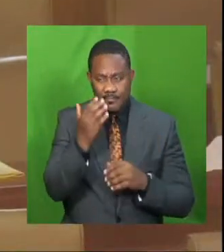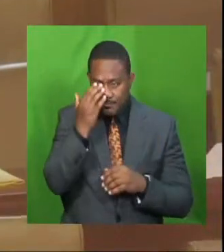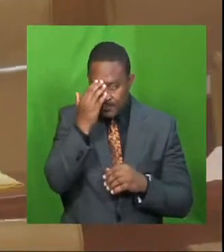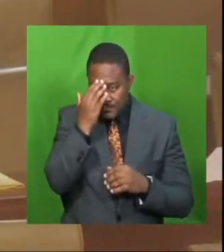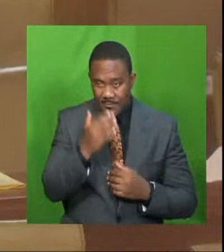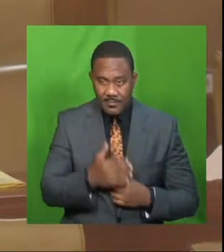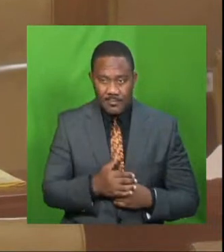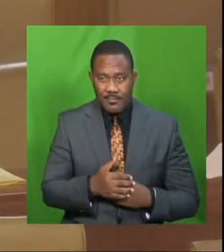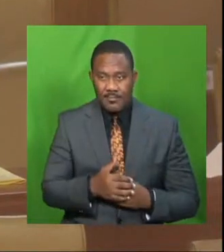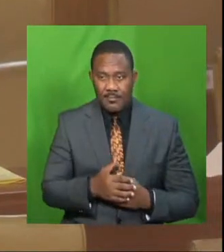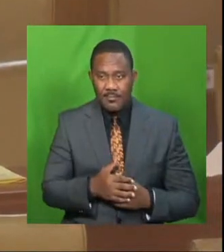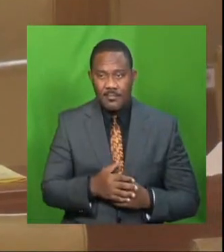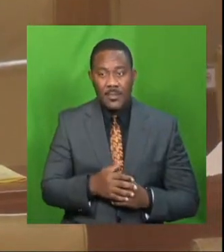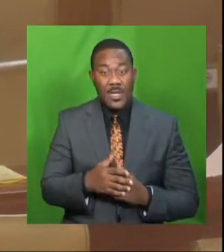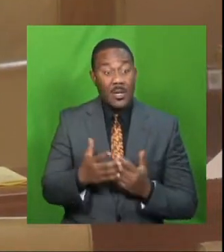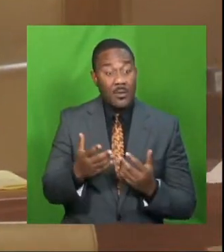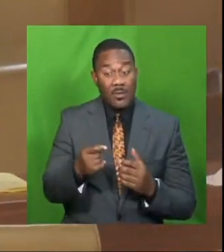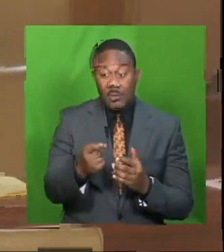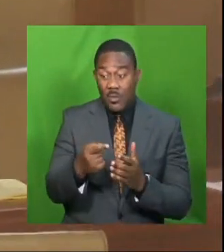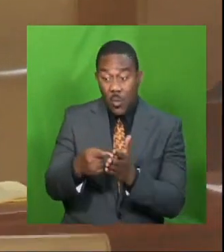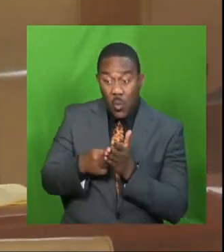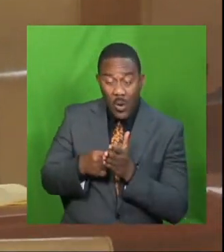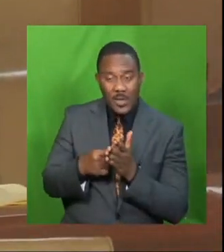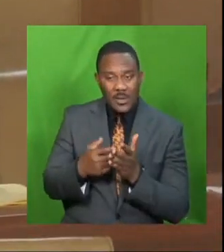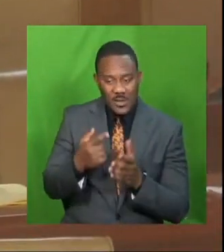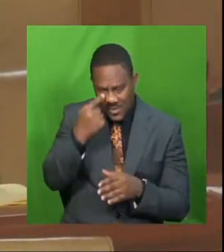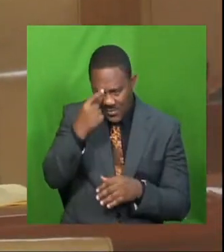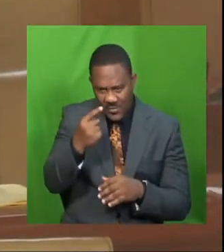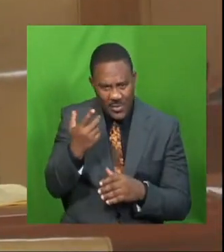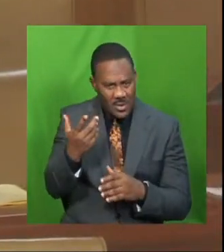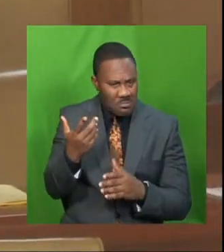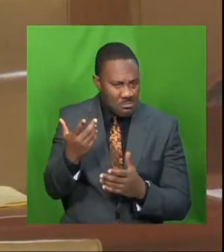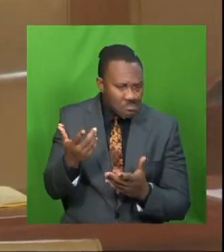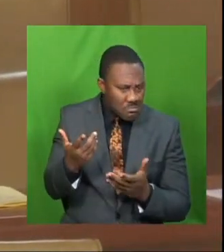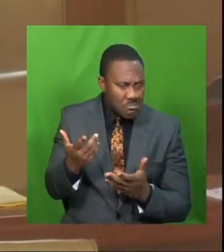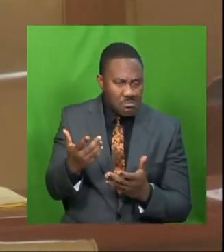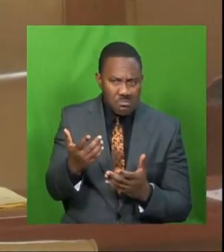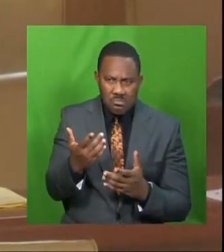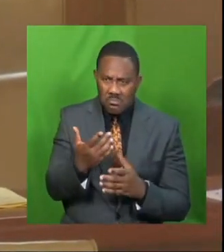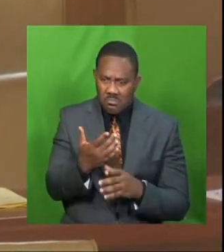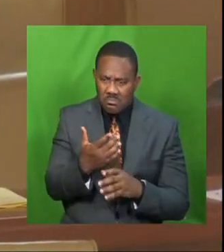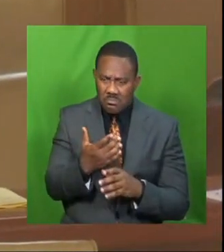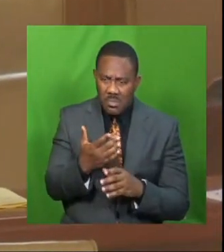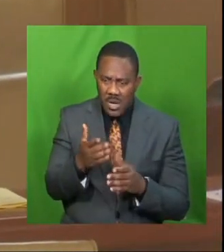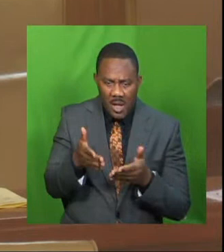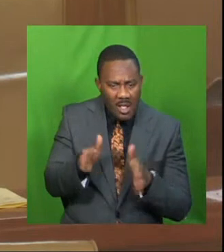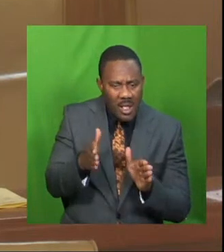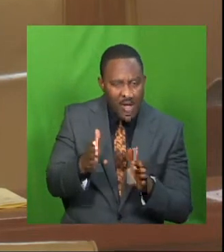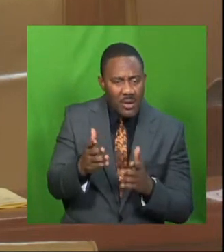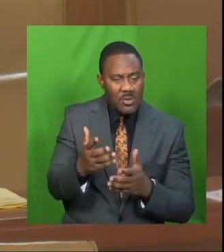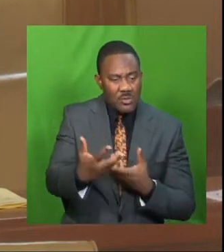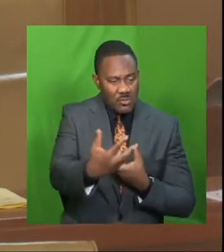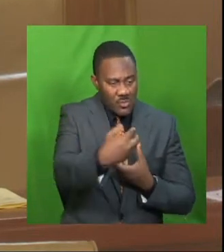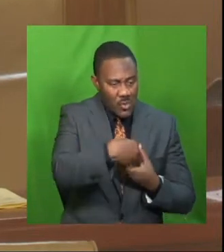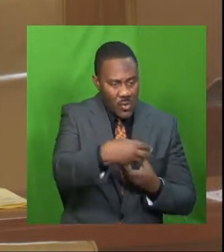in an application or a request for clearance to recruit these officers required for various MDAs?